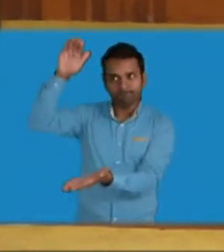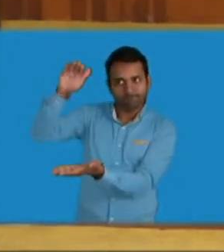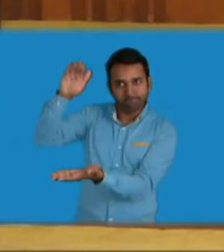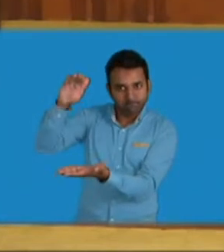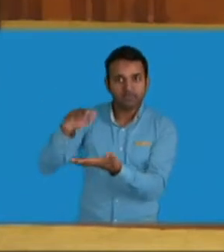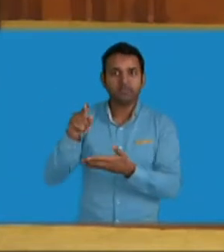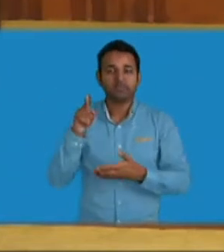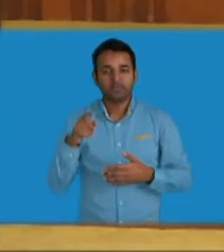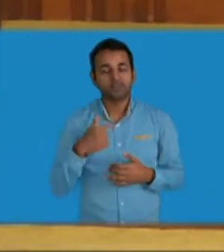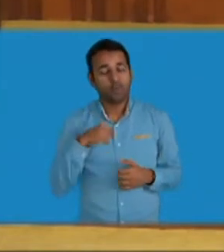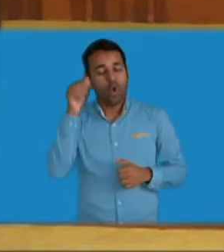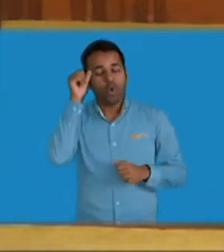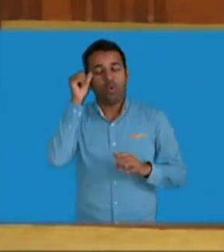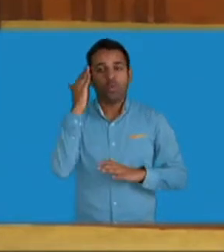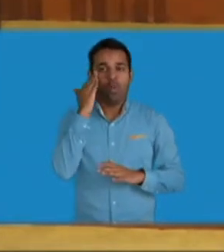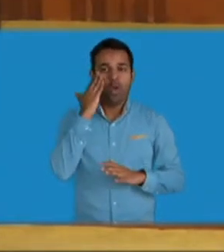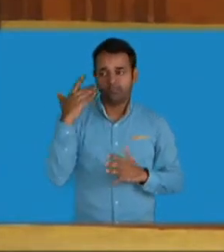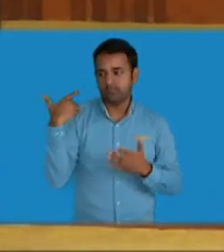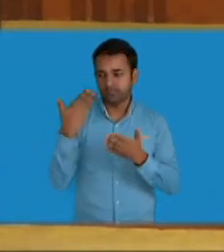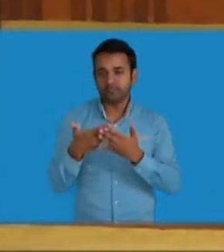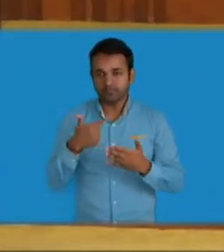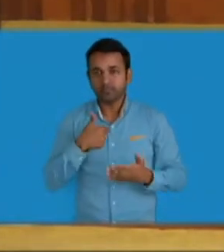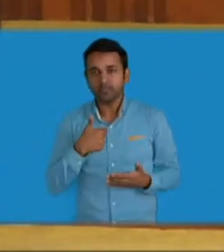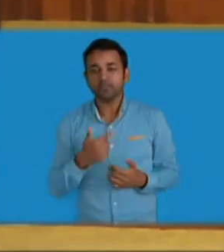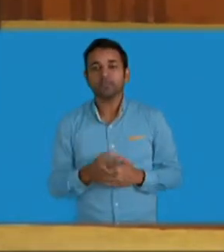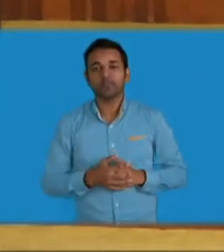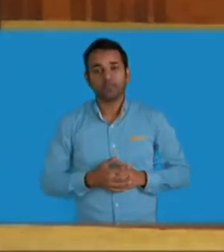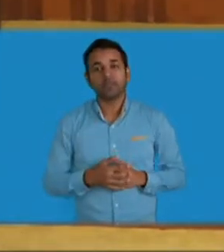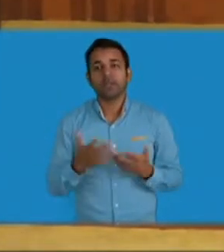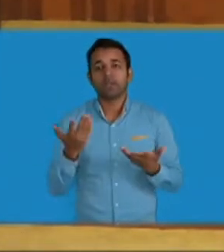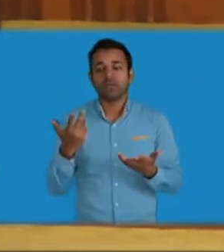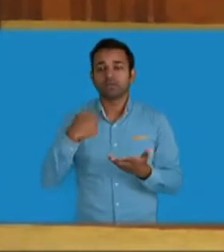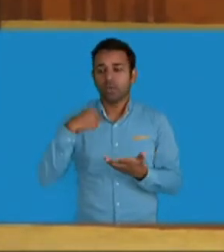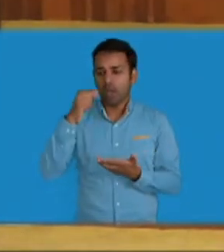also laid down a number of